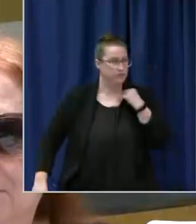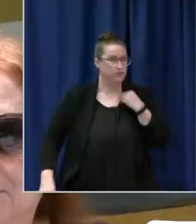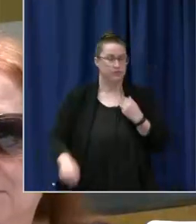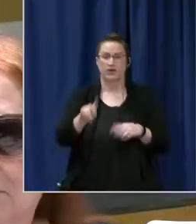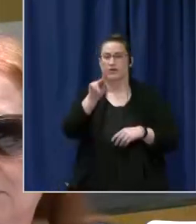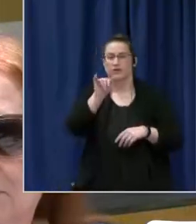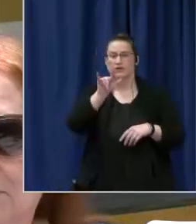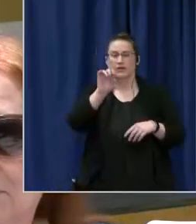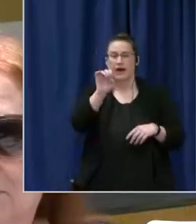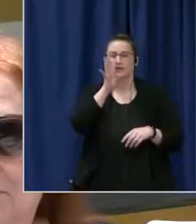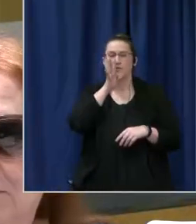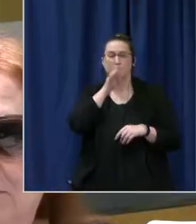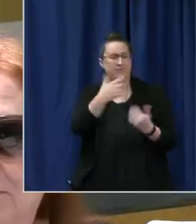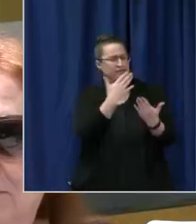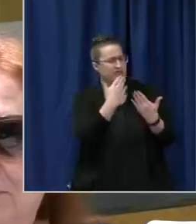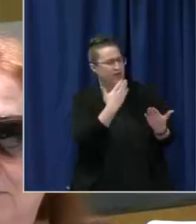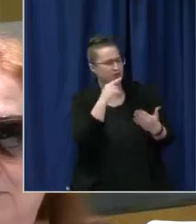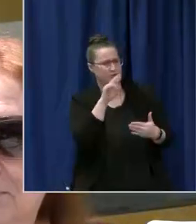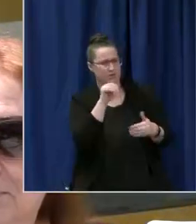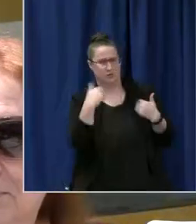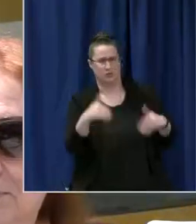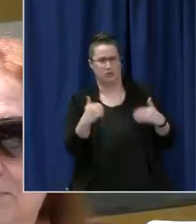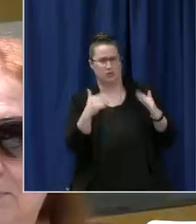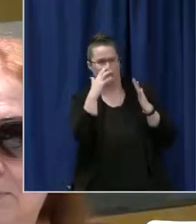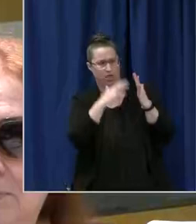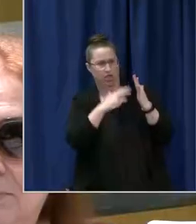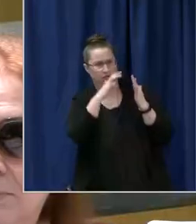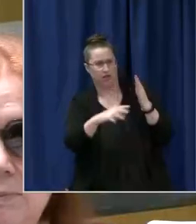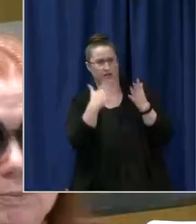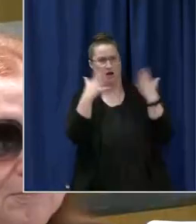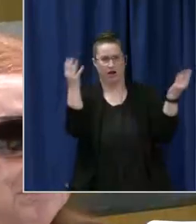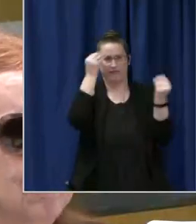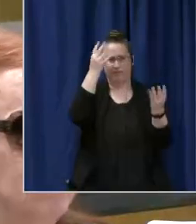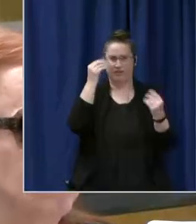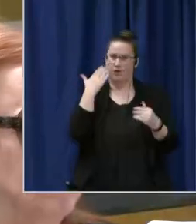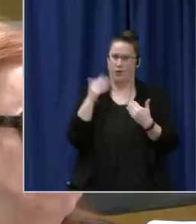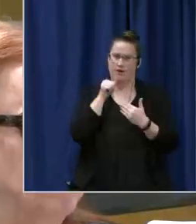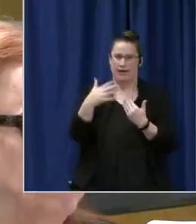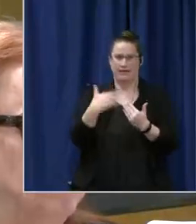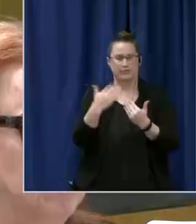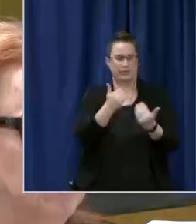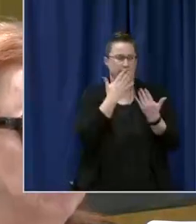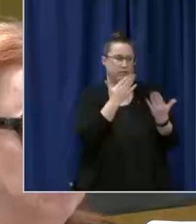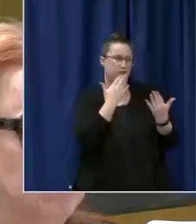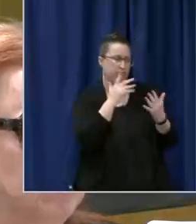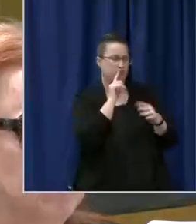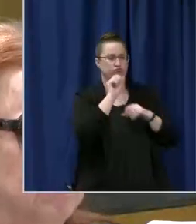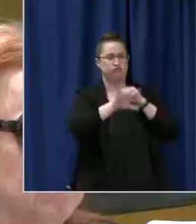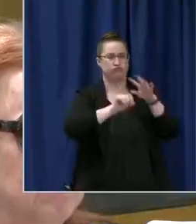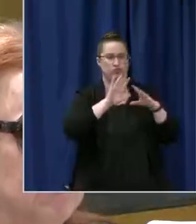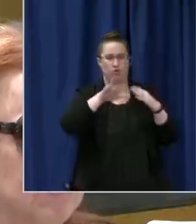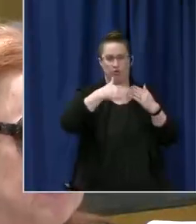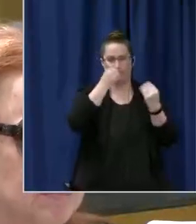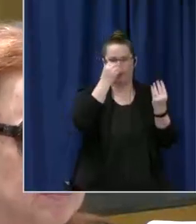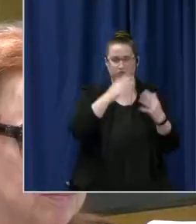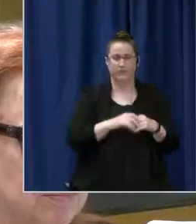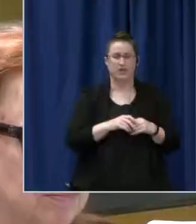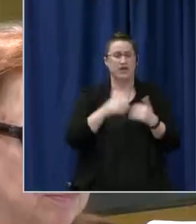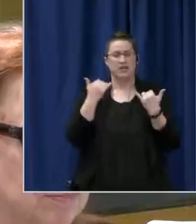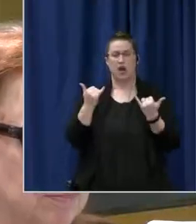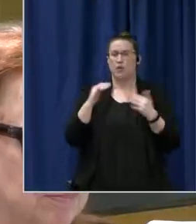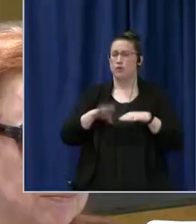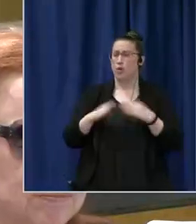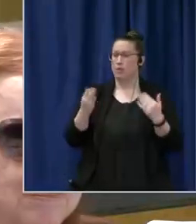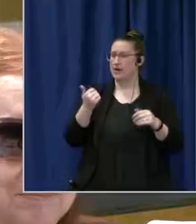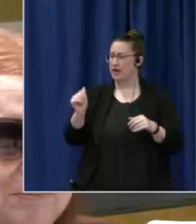not. With that, I would just like to see whether there, of the formal members of the DAC, if